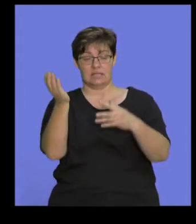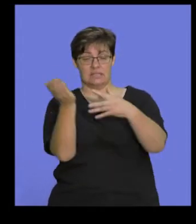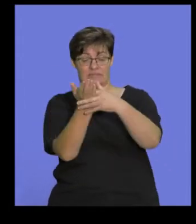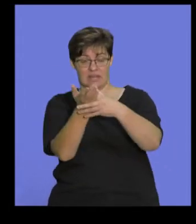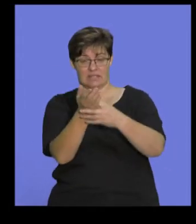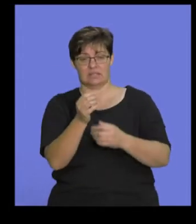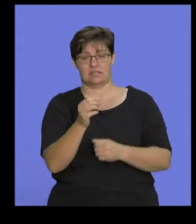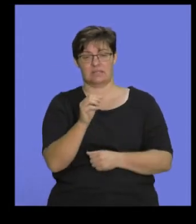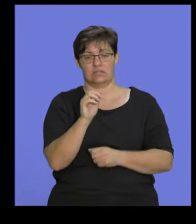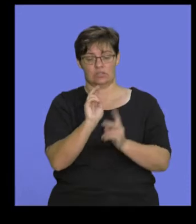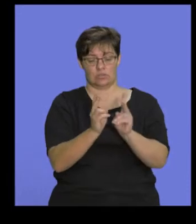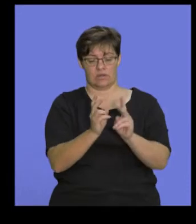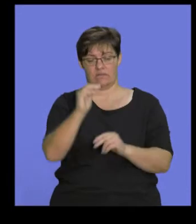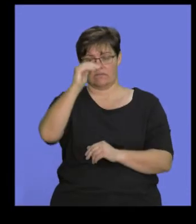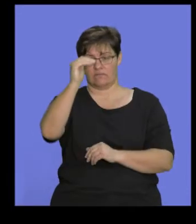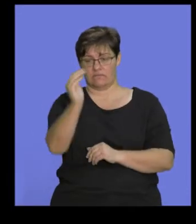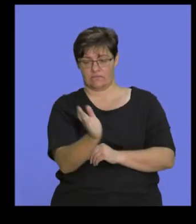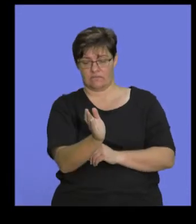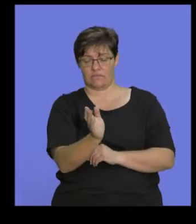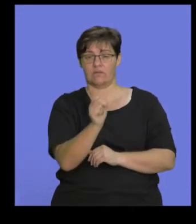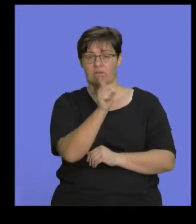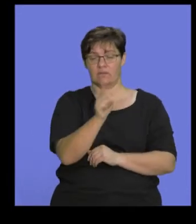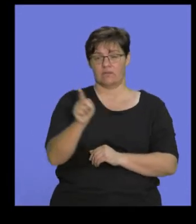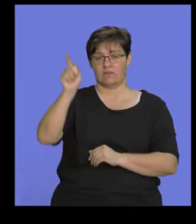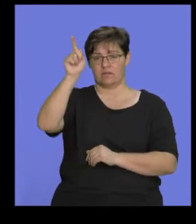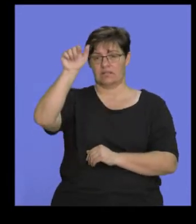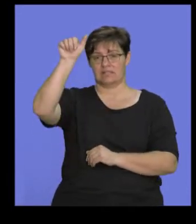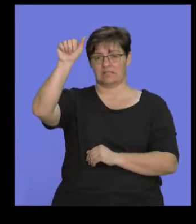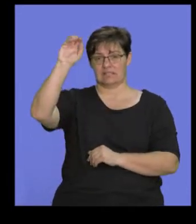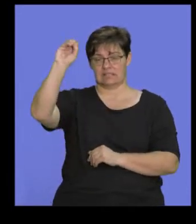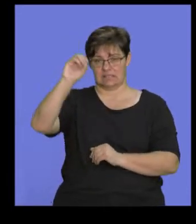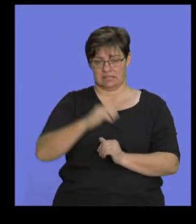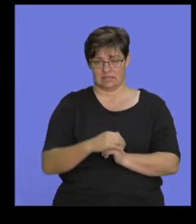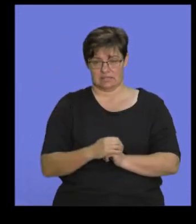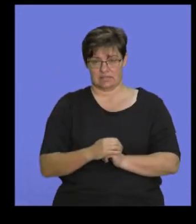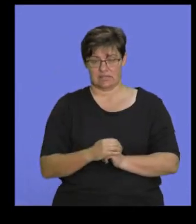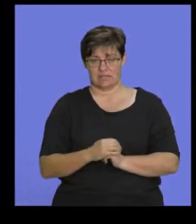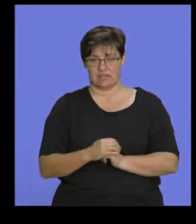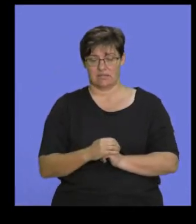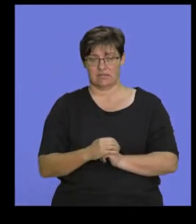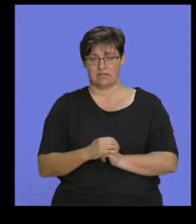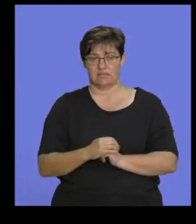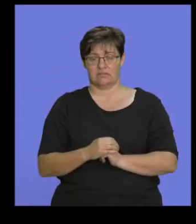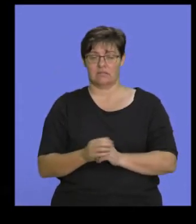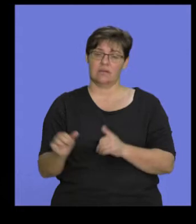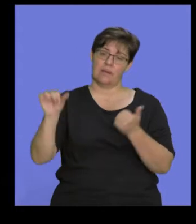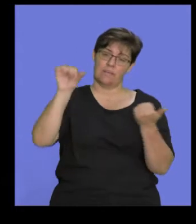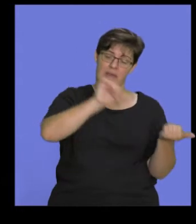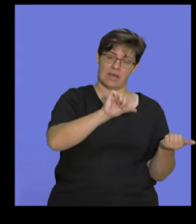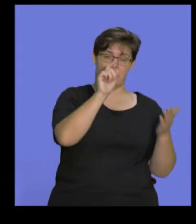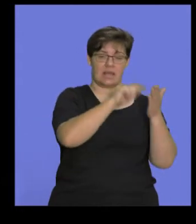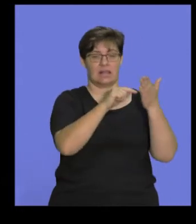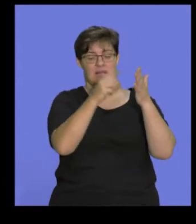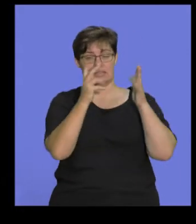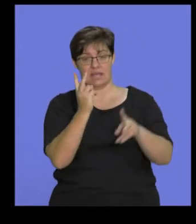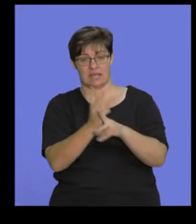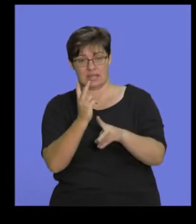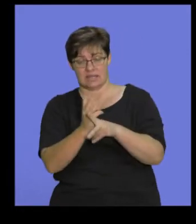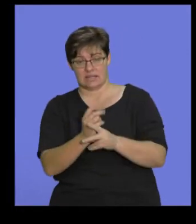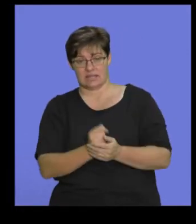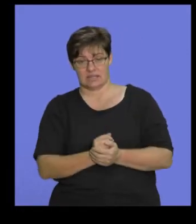0.08 divided by 12 to the exponent of 60. Then if you go back to